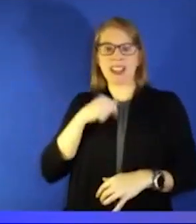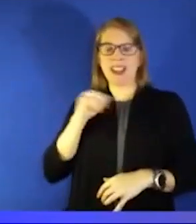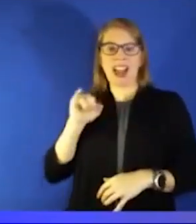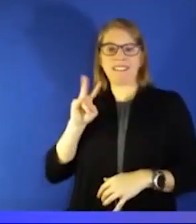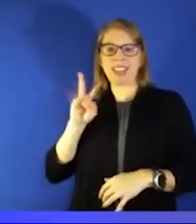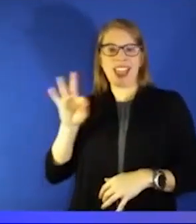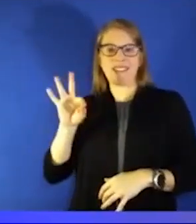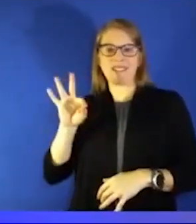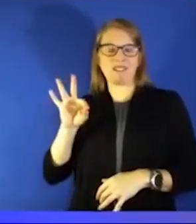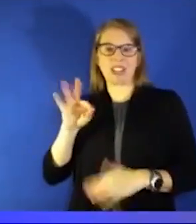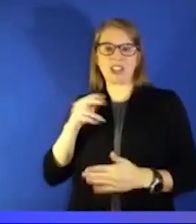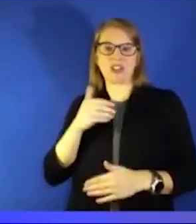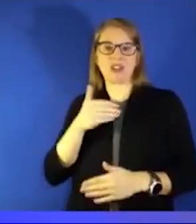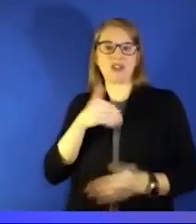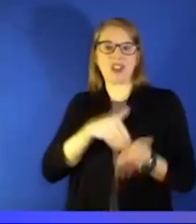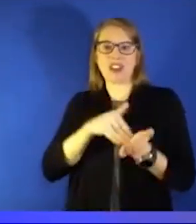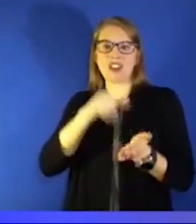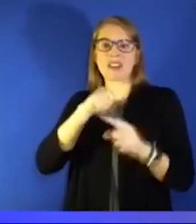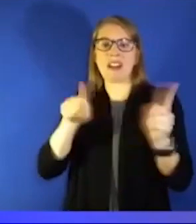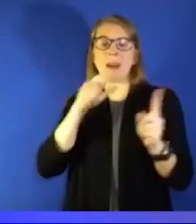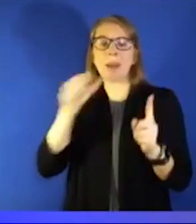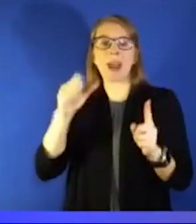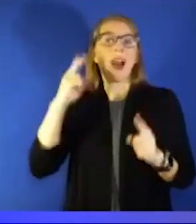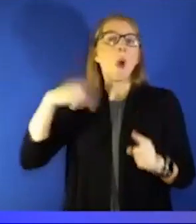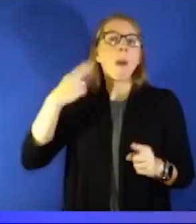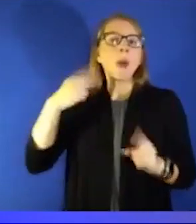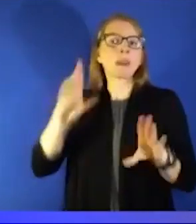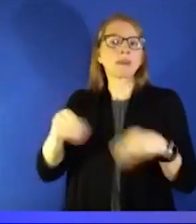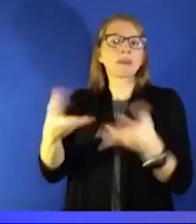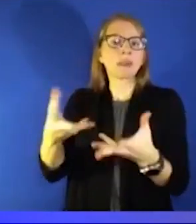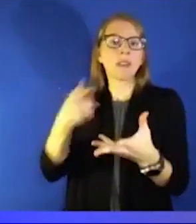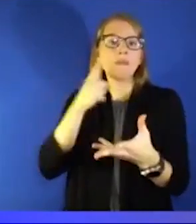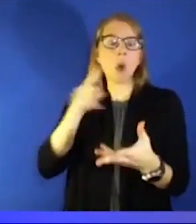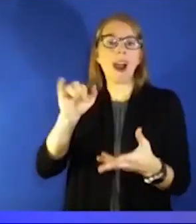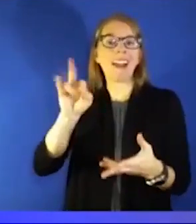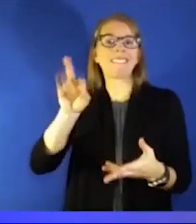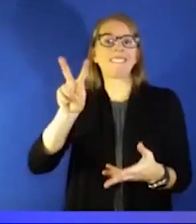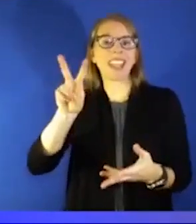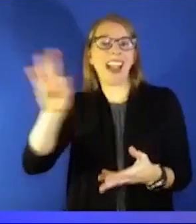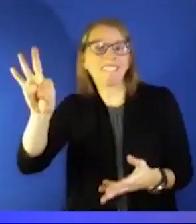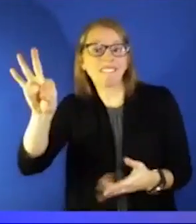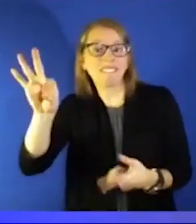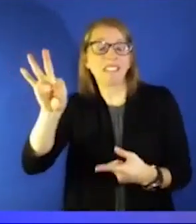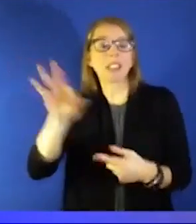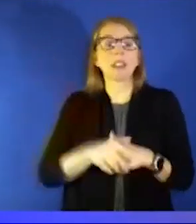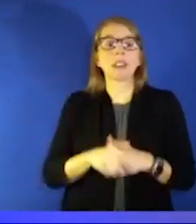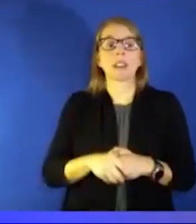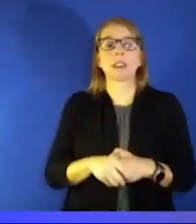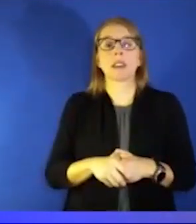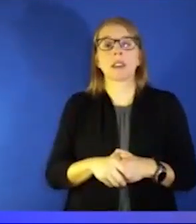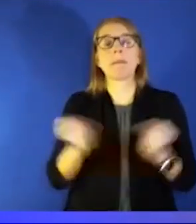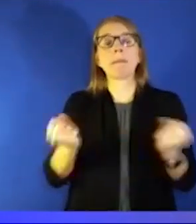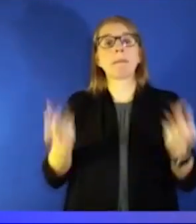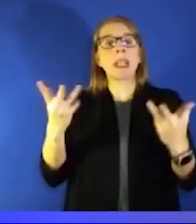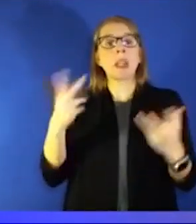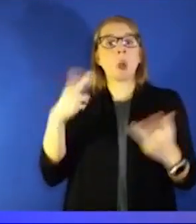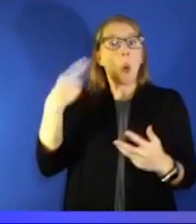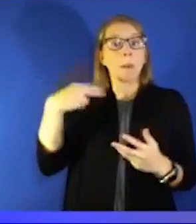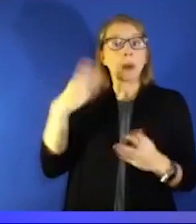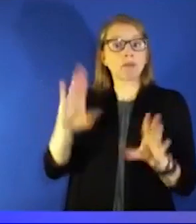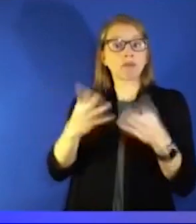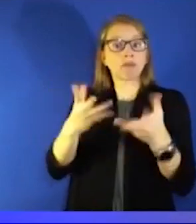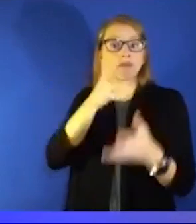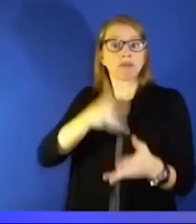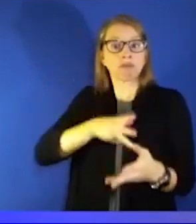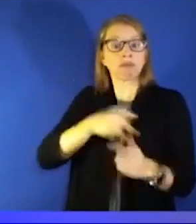we give lots of hormones to women who are having this. So we give lots of hormones to women who are having IVF,